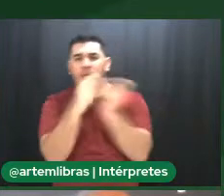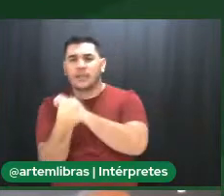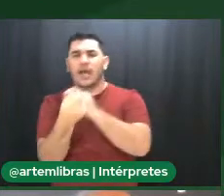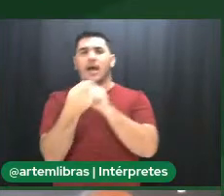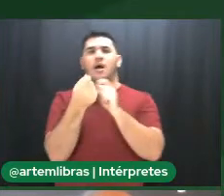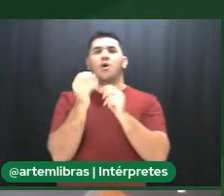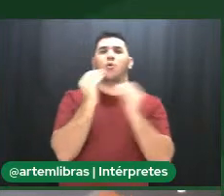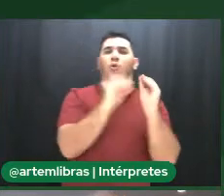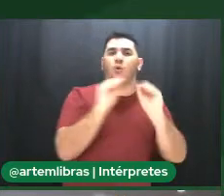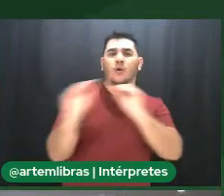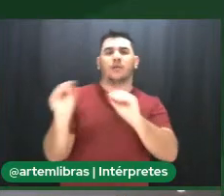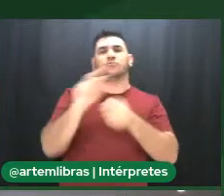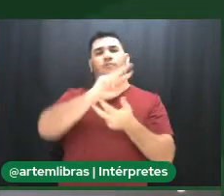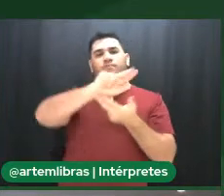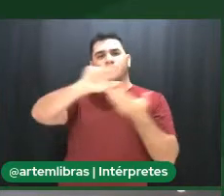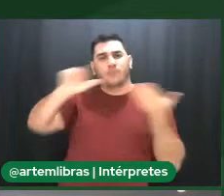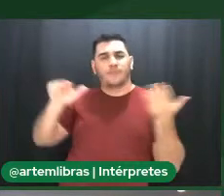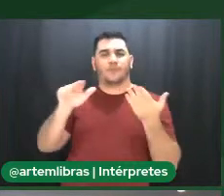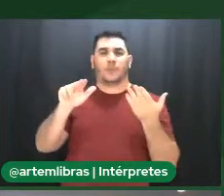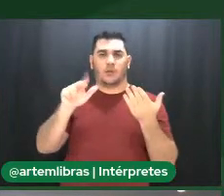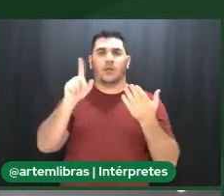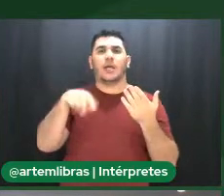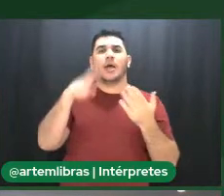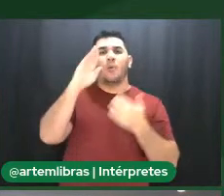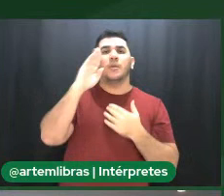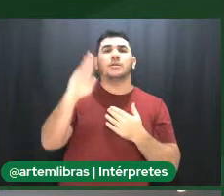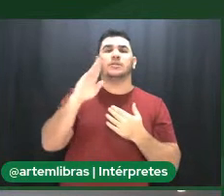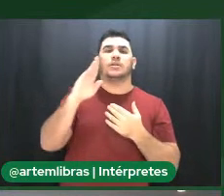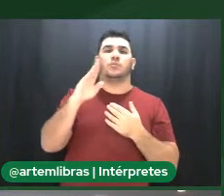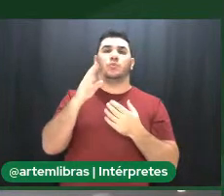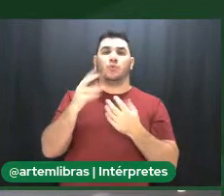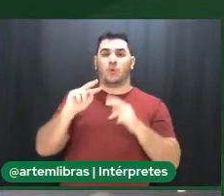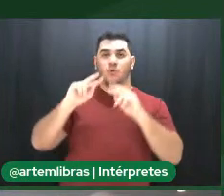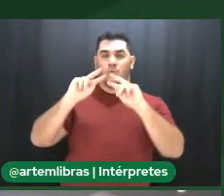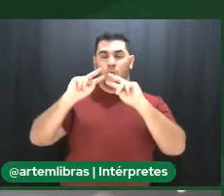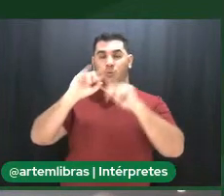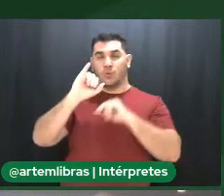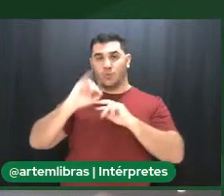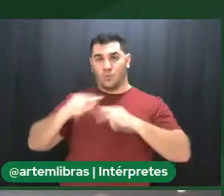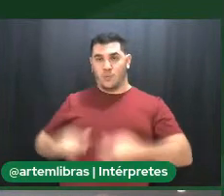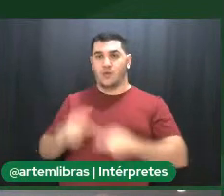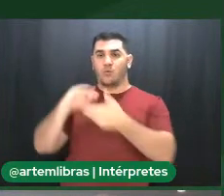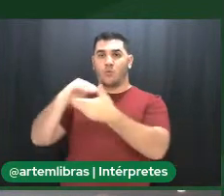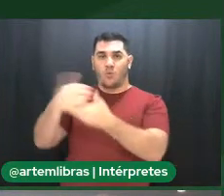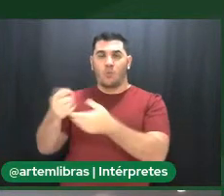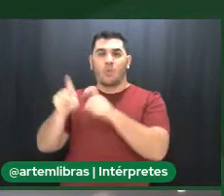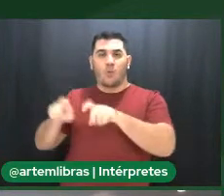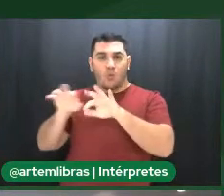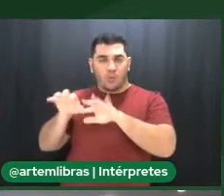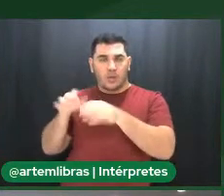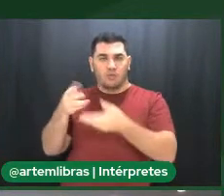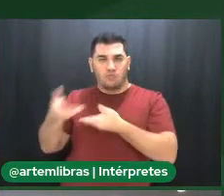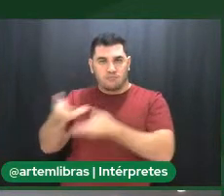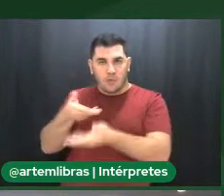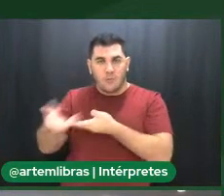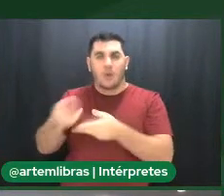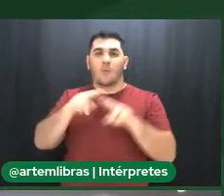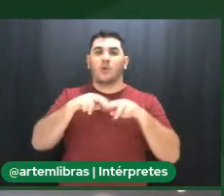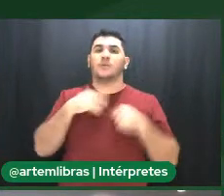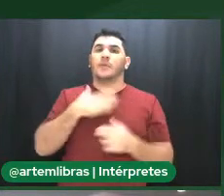human-computer interaction. So for me, the idea of human-centered AI means to use the processes